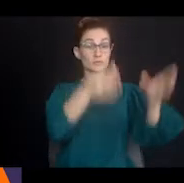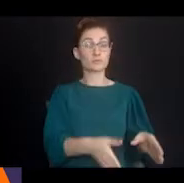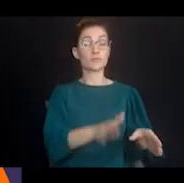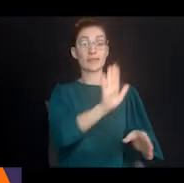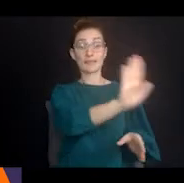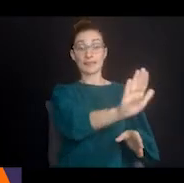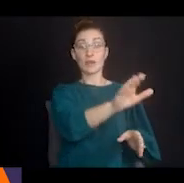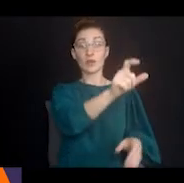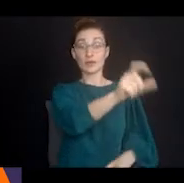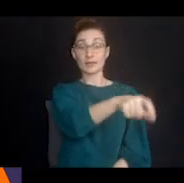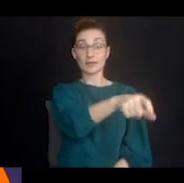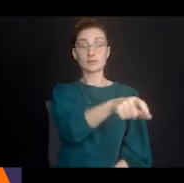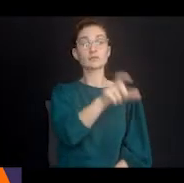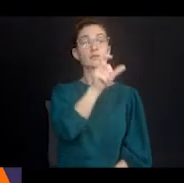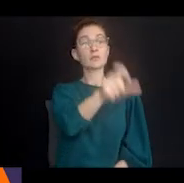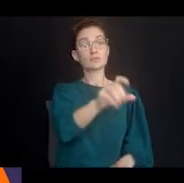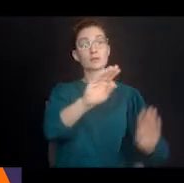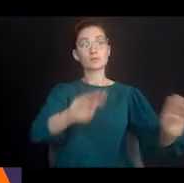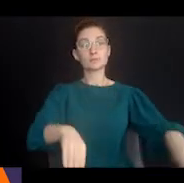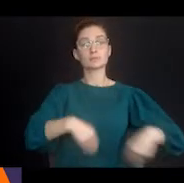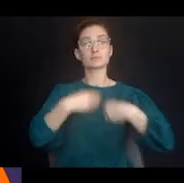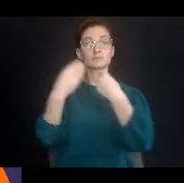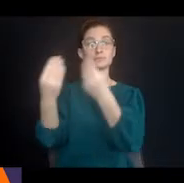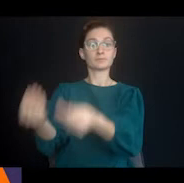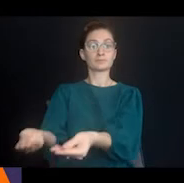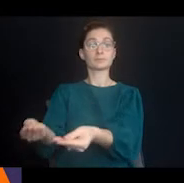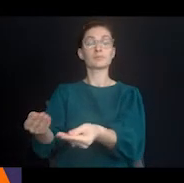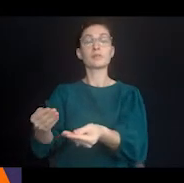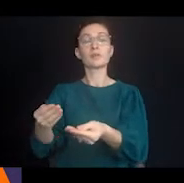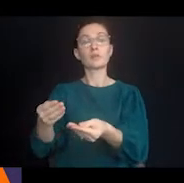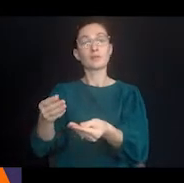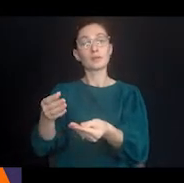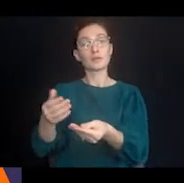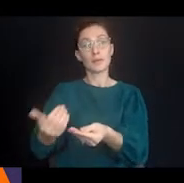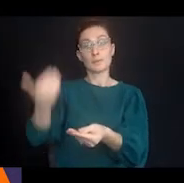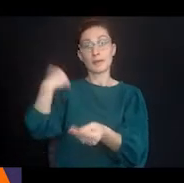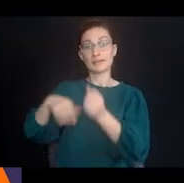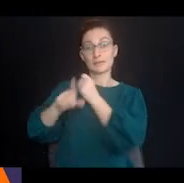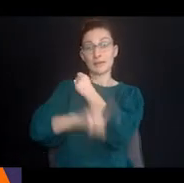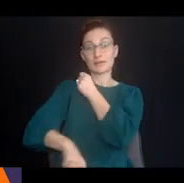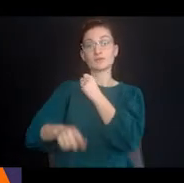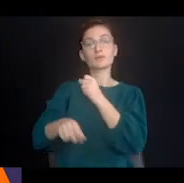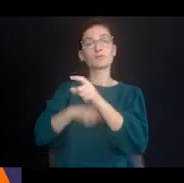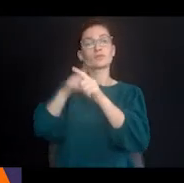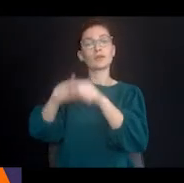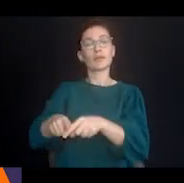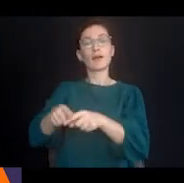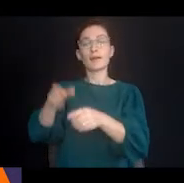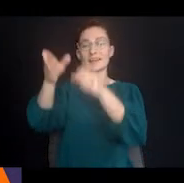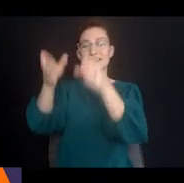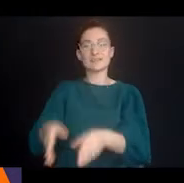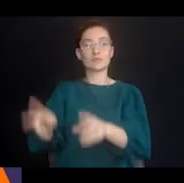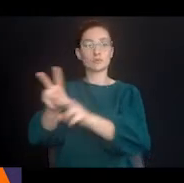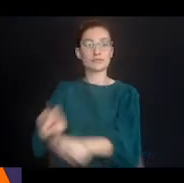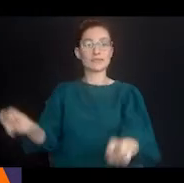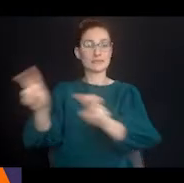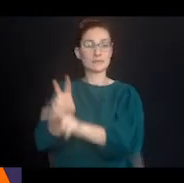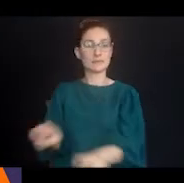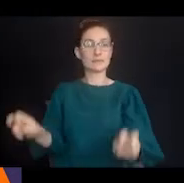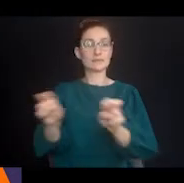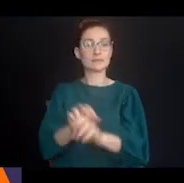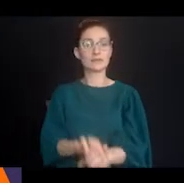individual needs, so must awards compensating for past violations rely on individualized